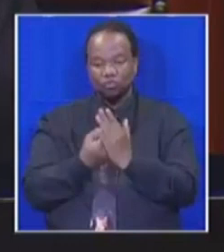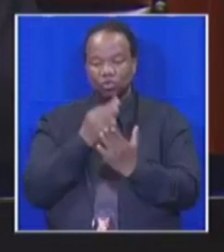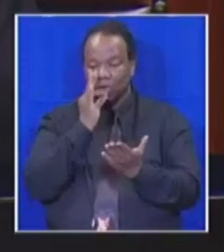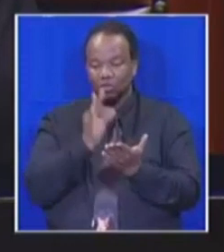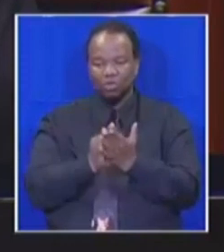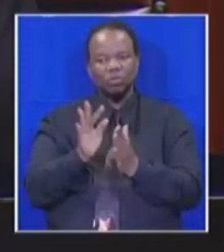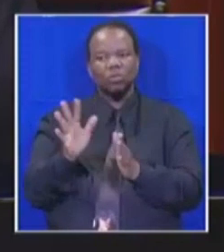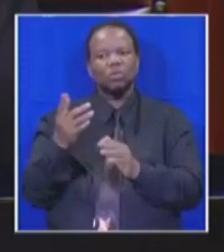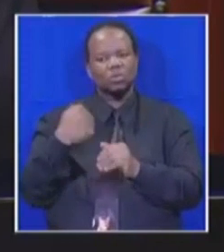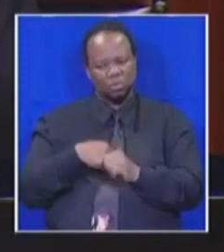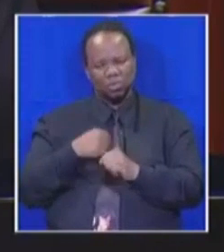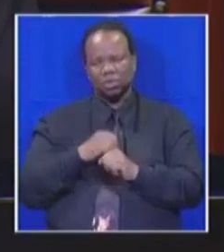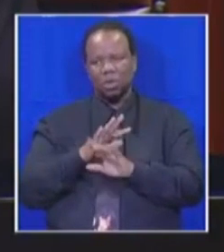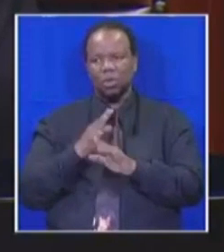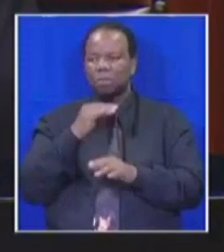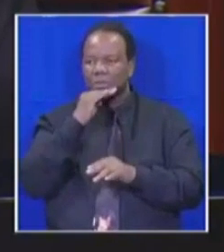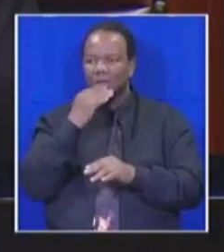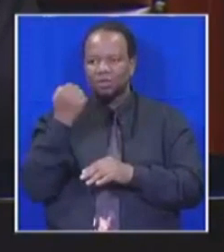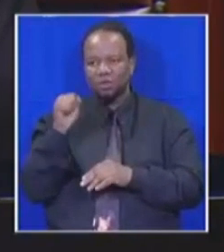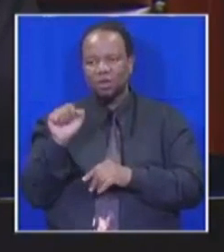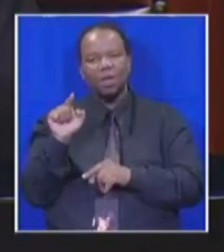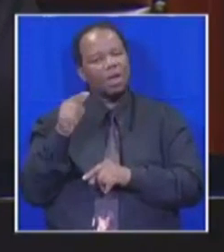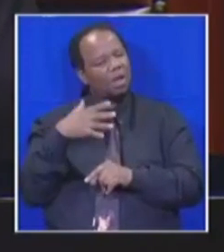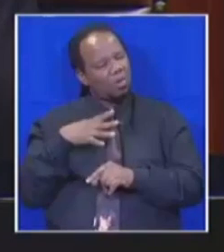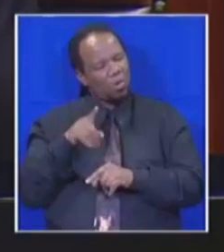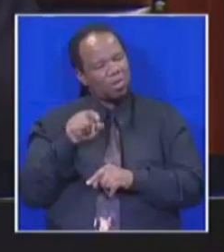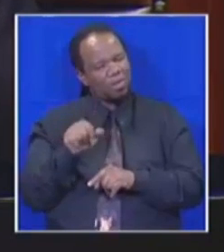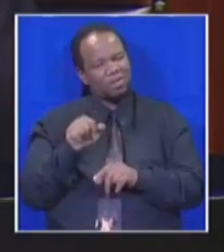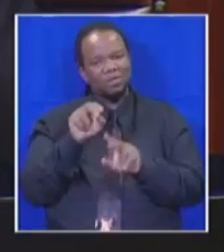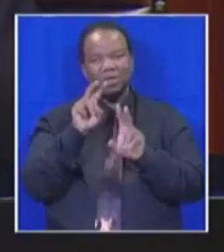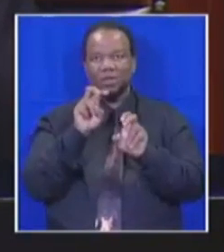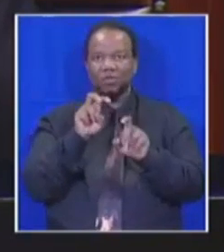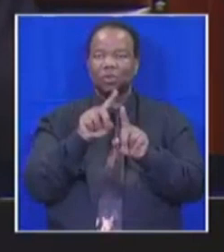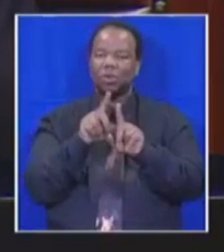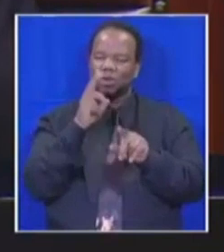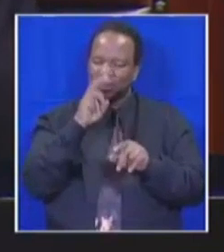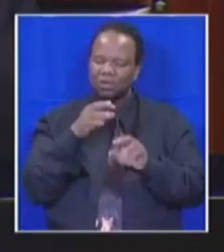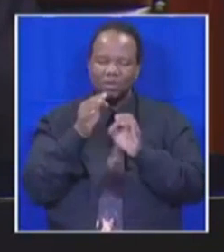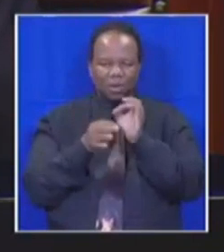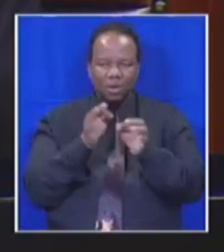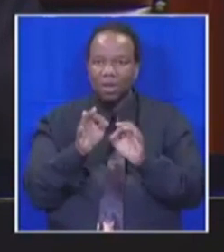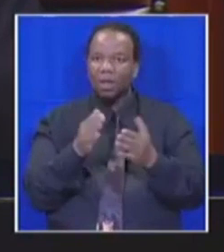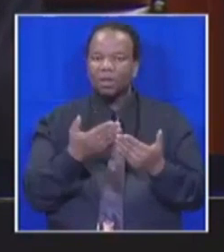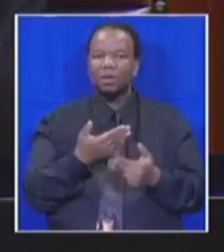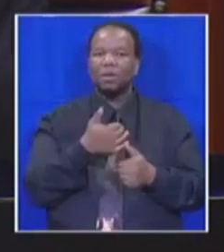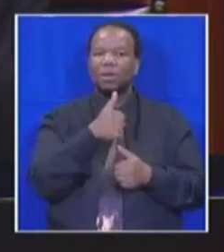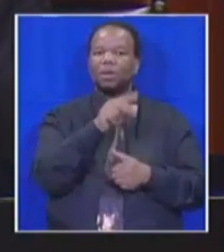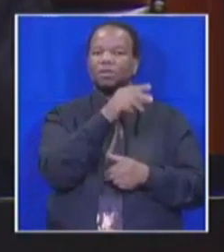I would also want these matters to be really clarified. Can we assist, Chair?